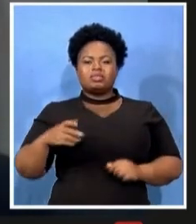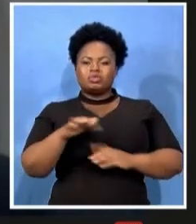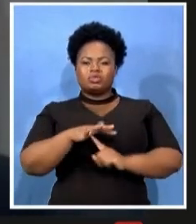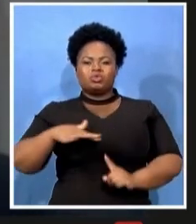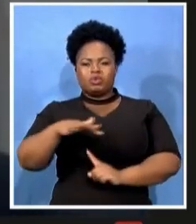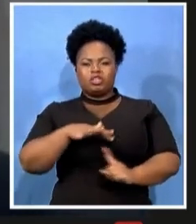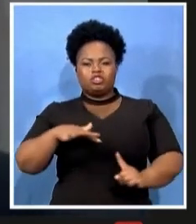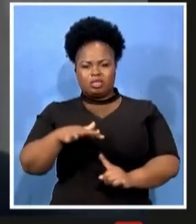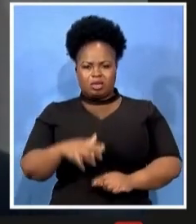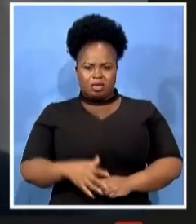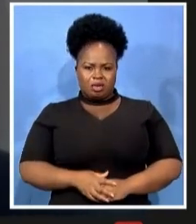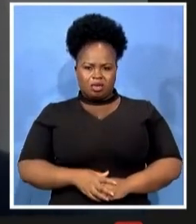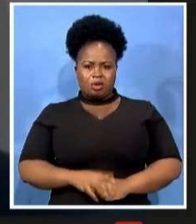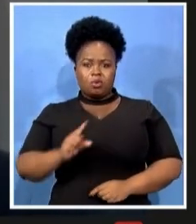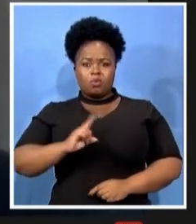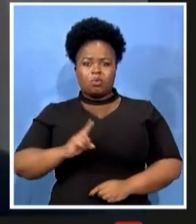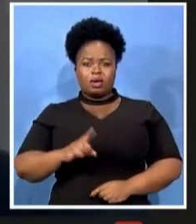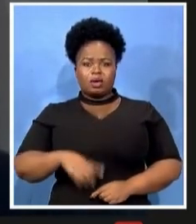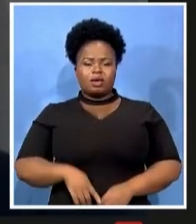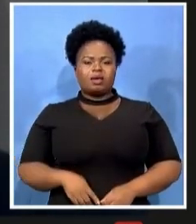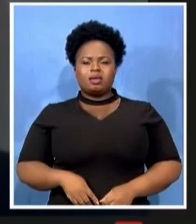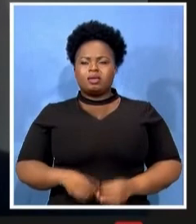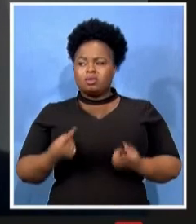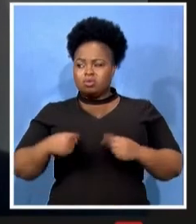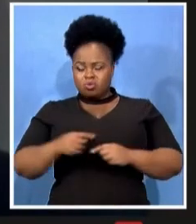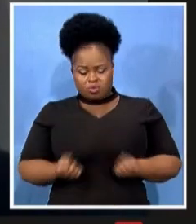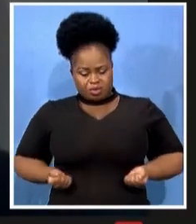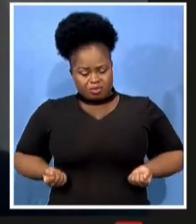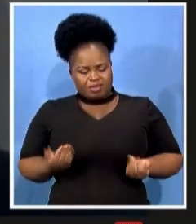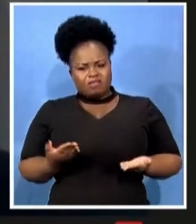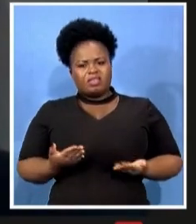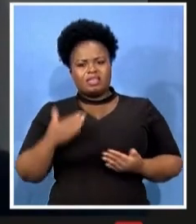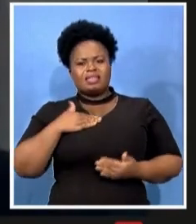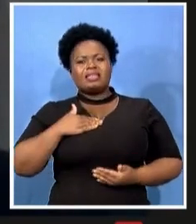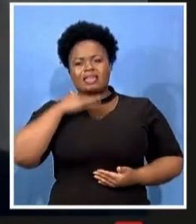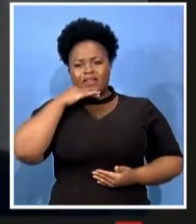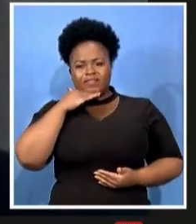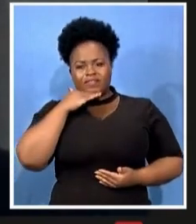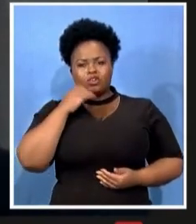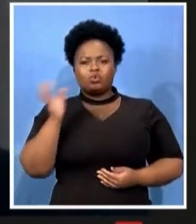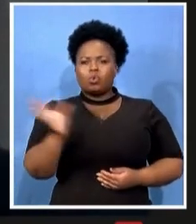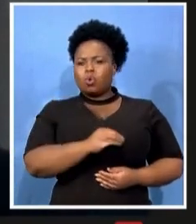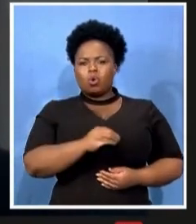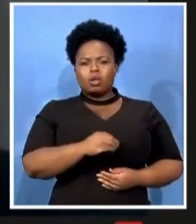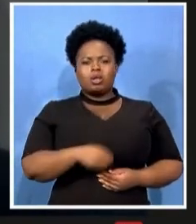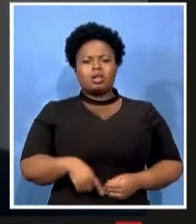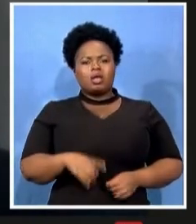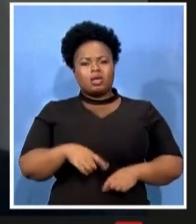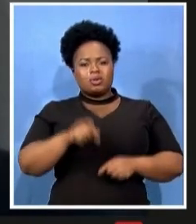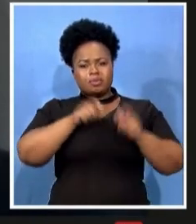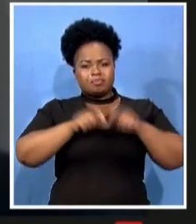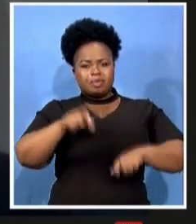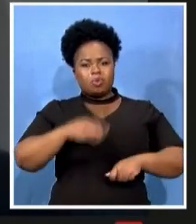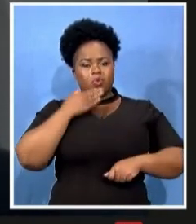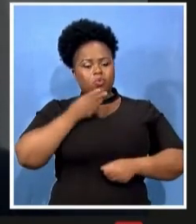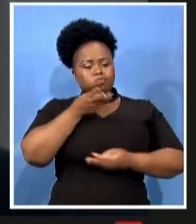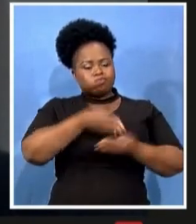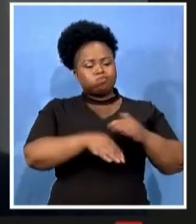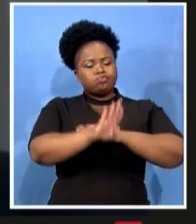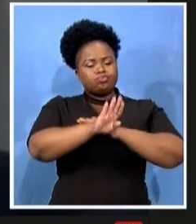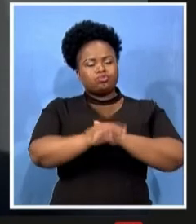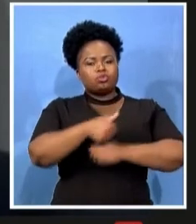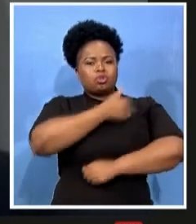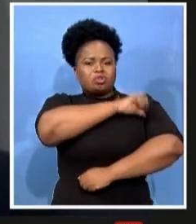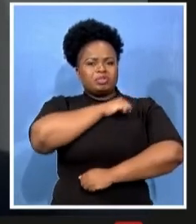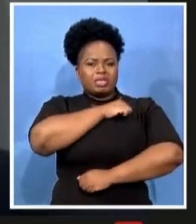we providing the necessary treatment to all of our patients in order to increase the survival rate. And that to me is a